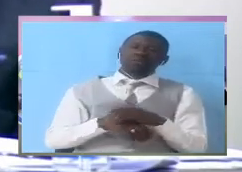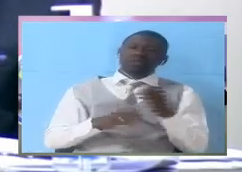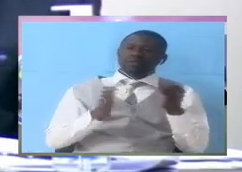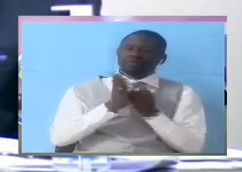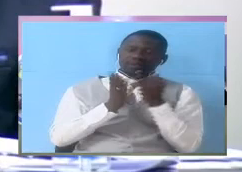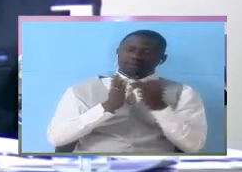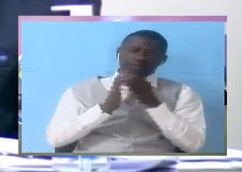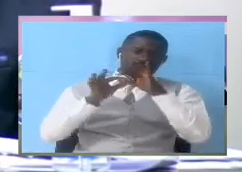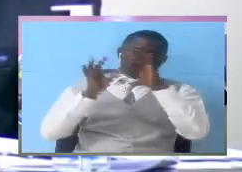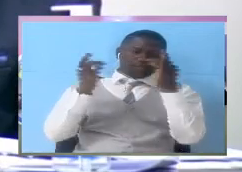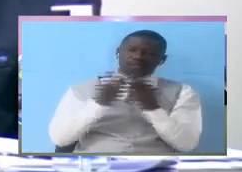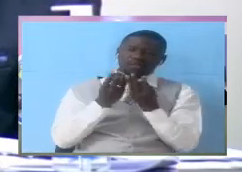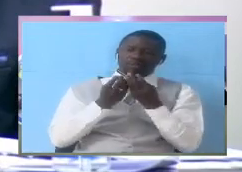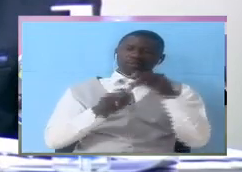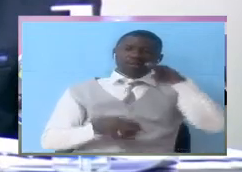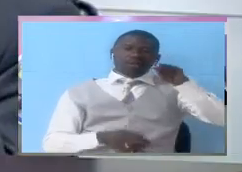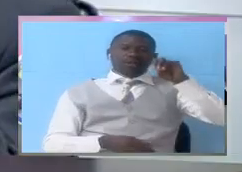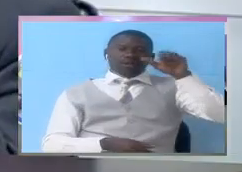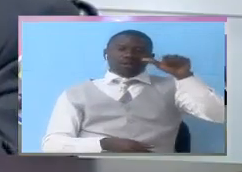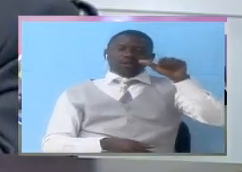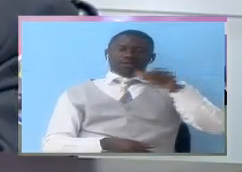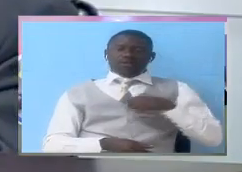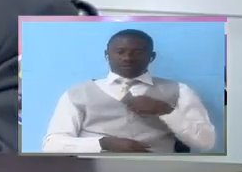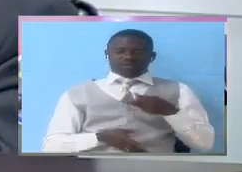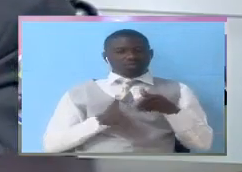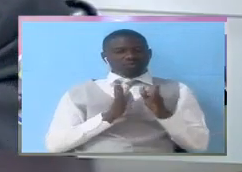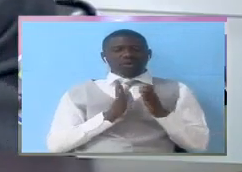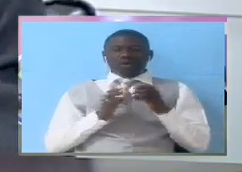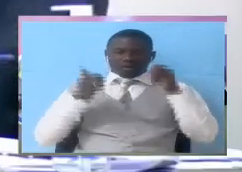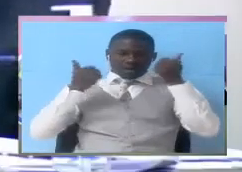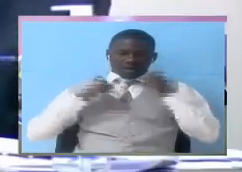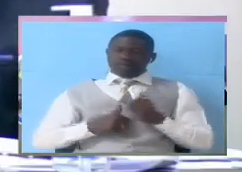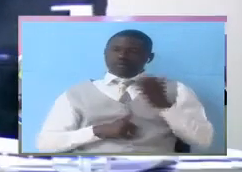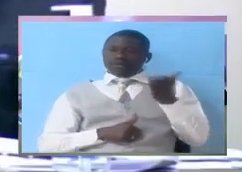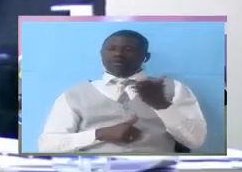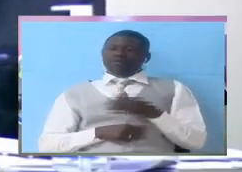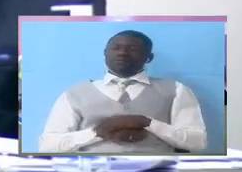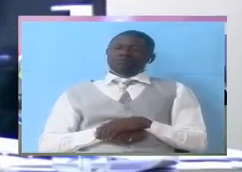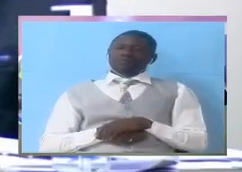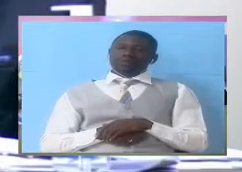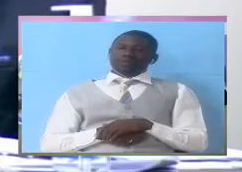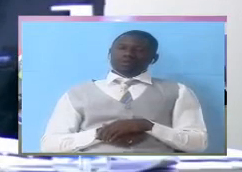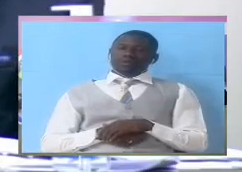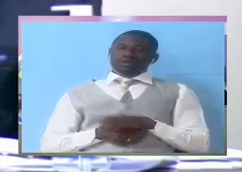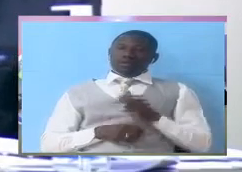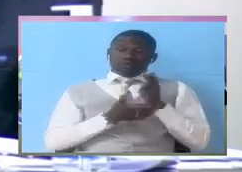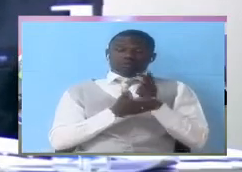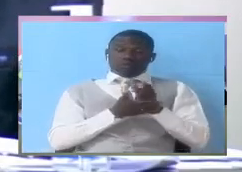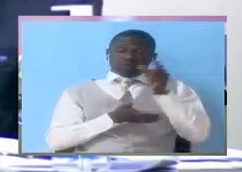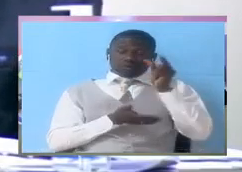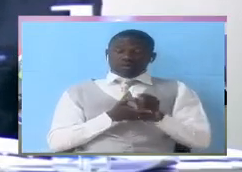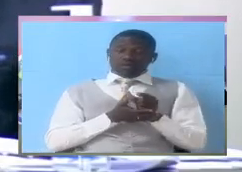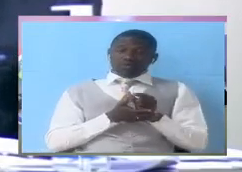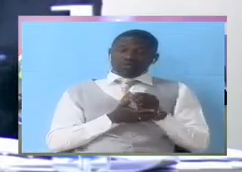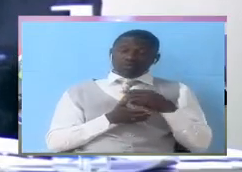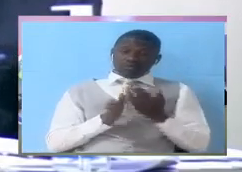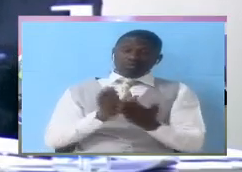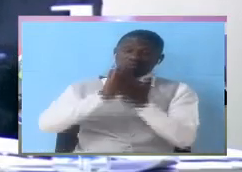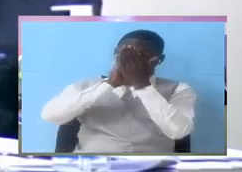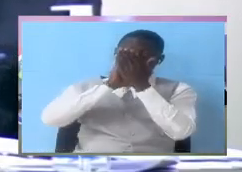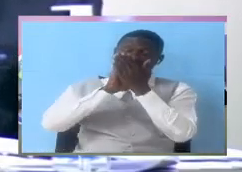That was the system. The witnesses would go before the panel during the day.